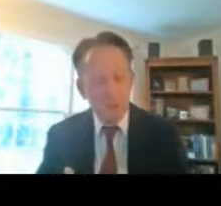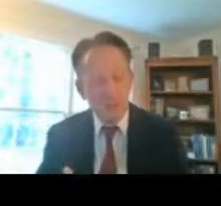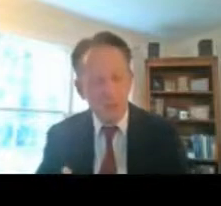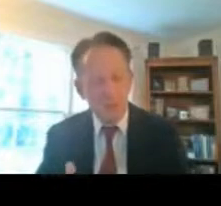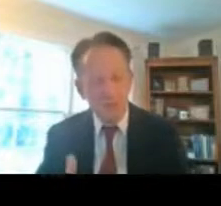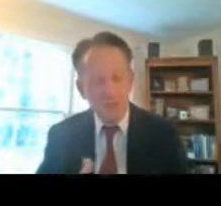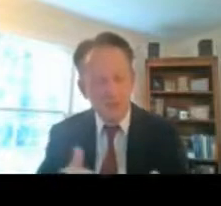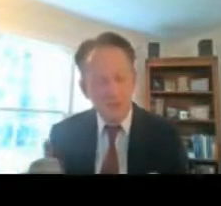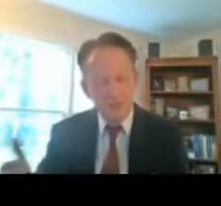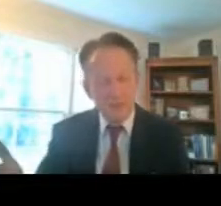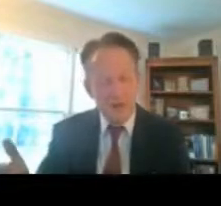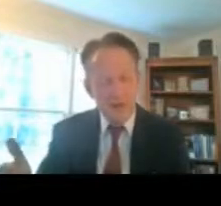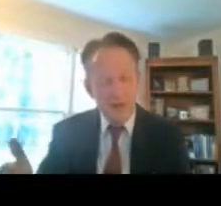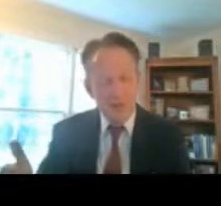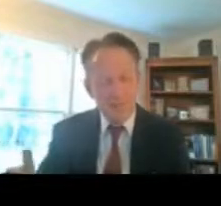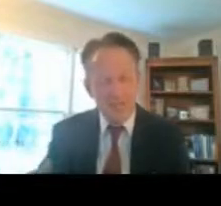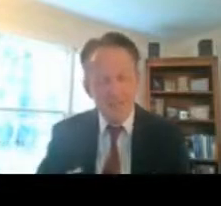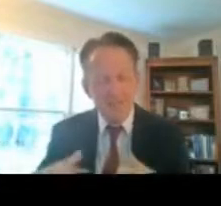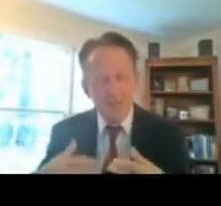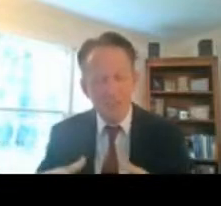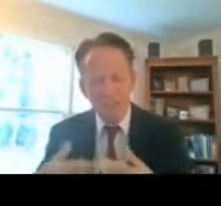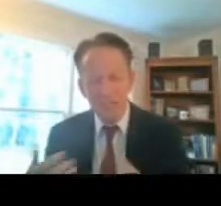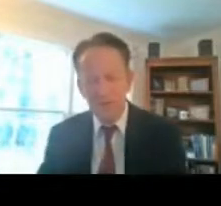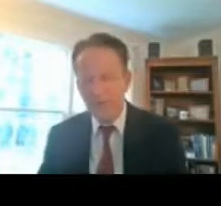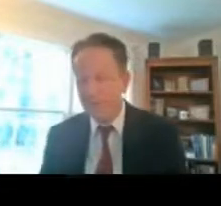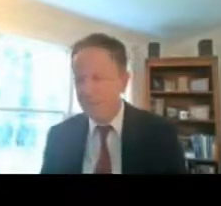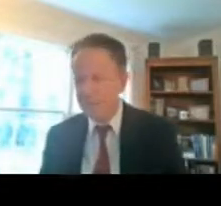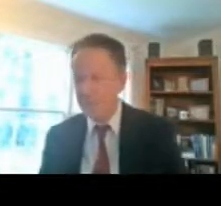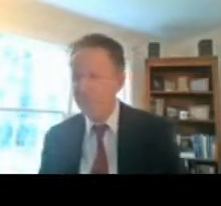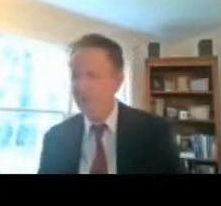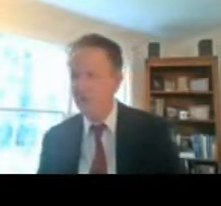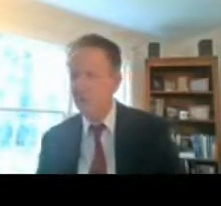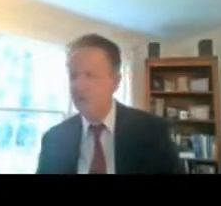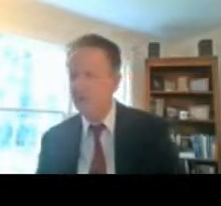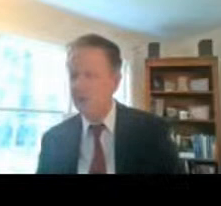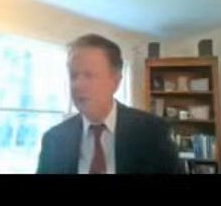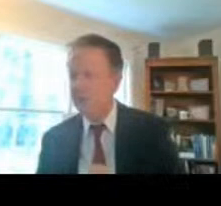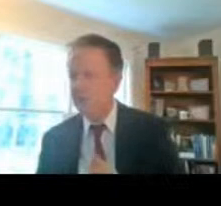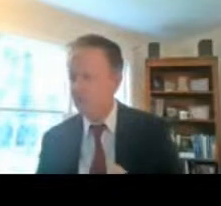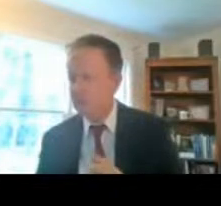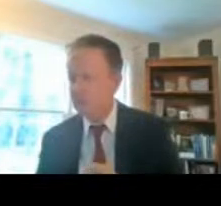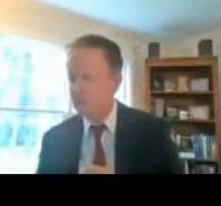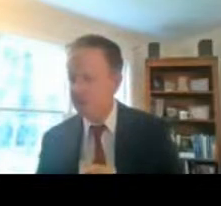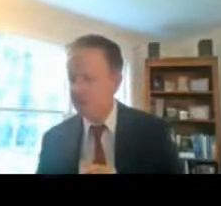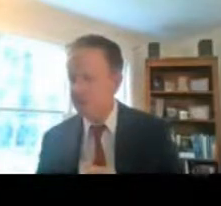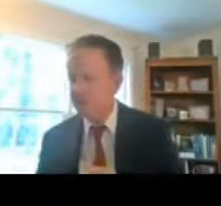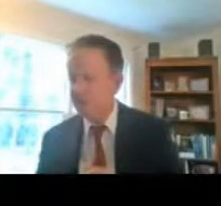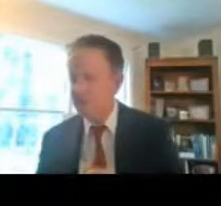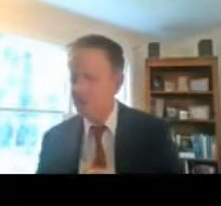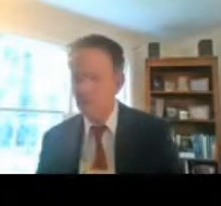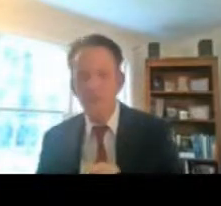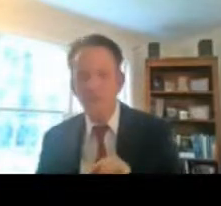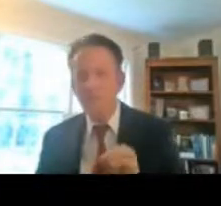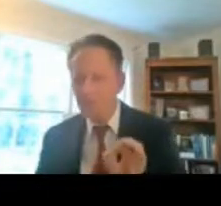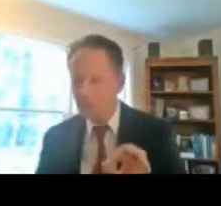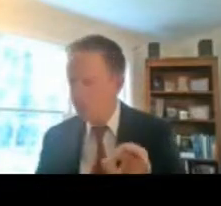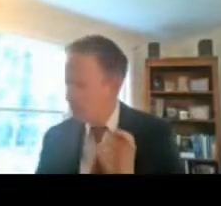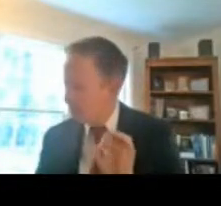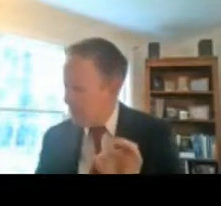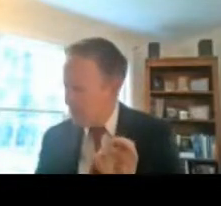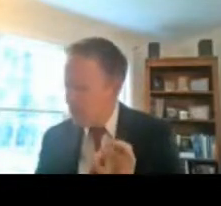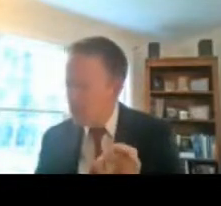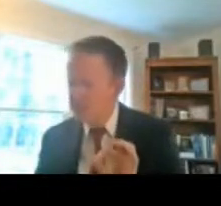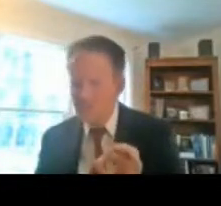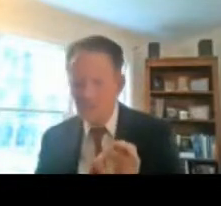of additional resources that led to better outcomes and the recessionary effects that followed the Great Recession in the United States.